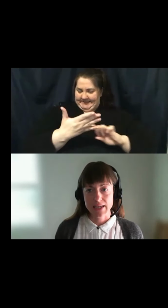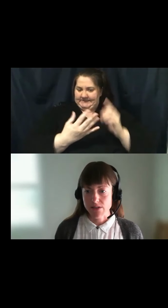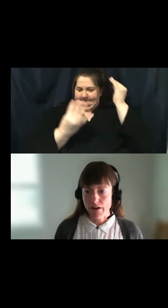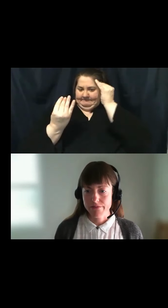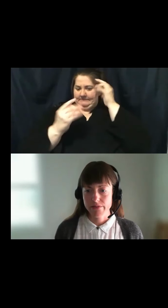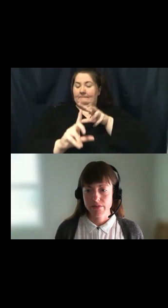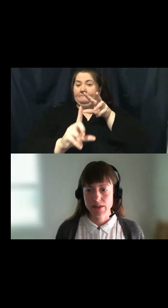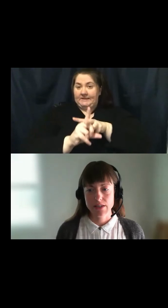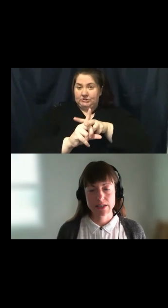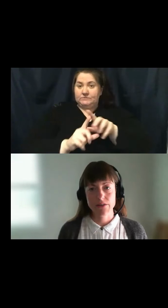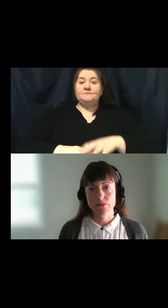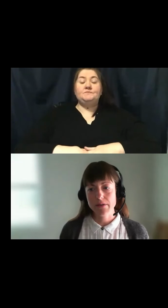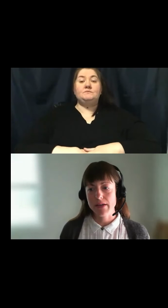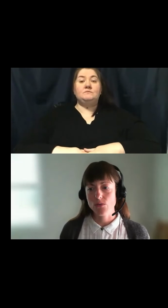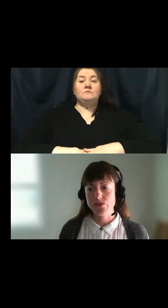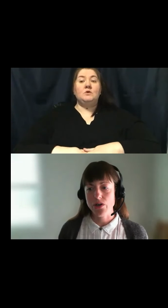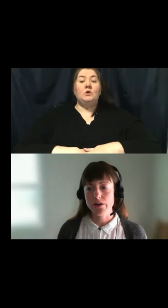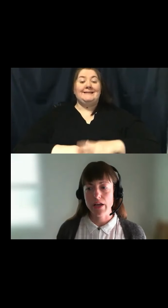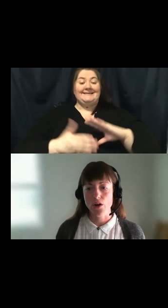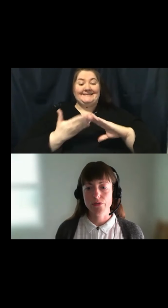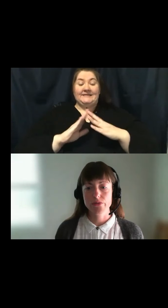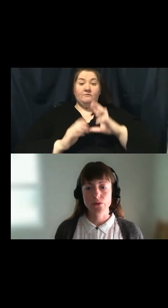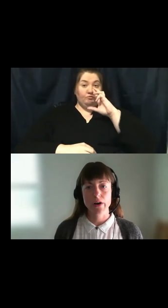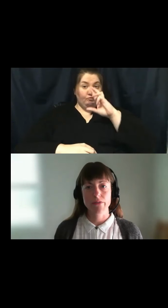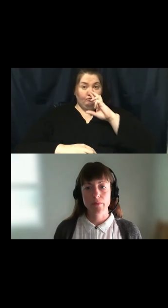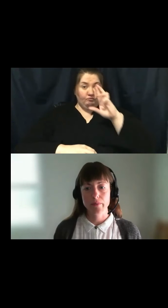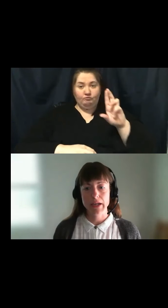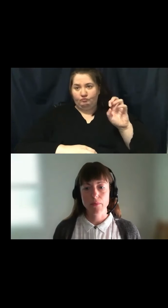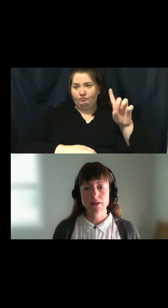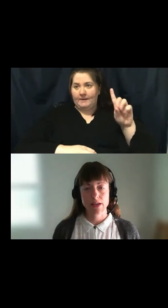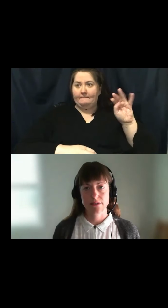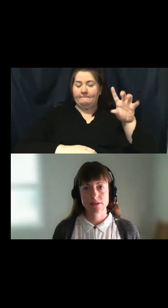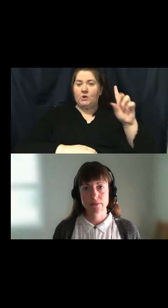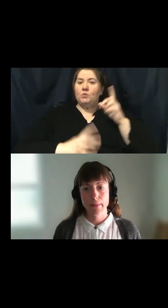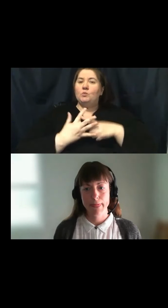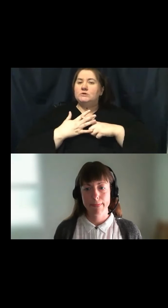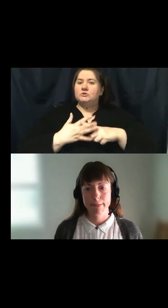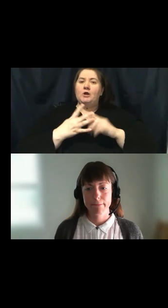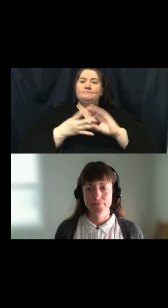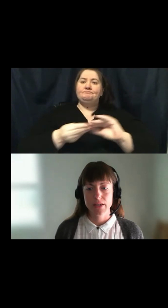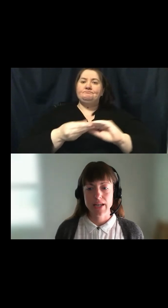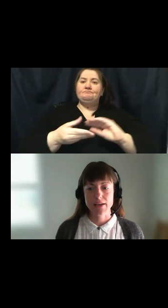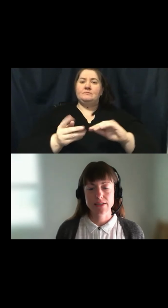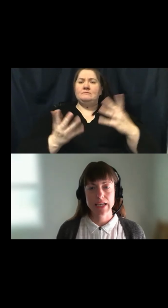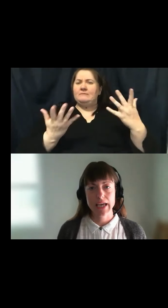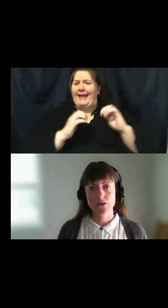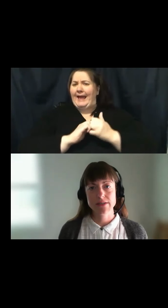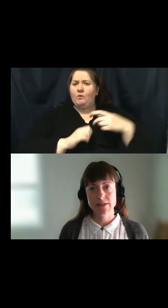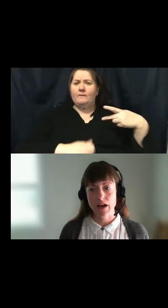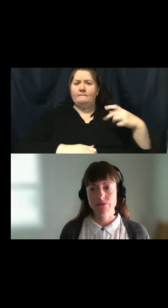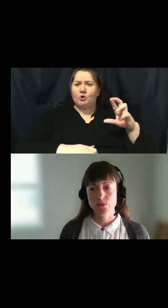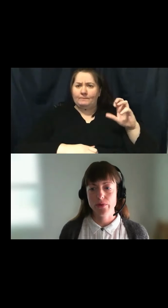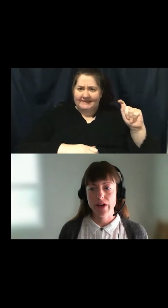To kick things off, the City of Redmond will start an overview of their permitting process. Next, King